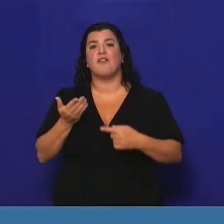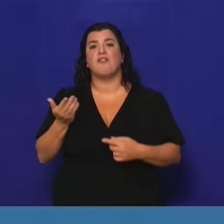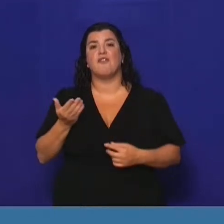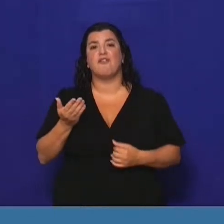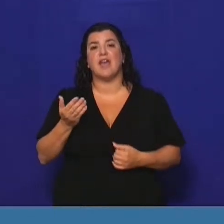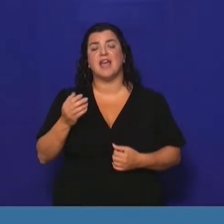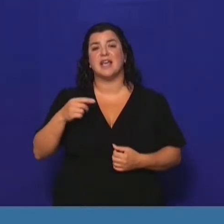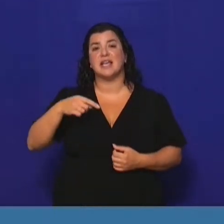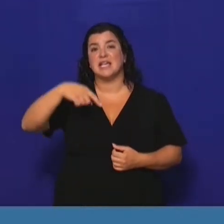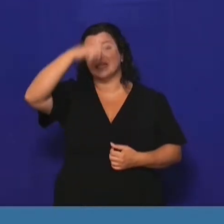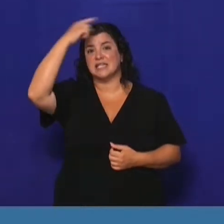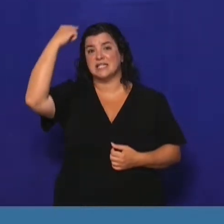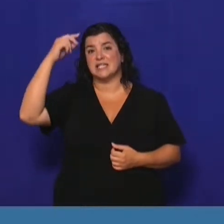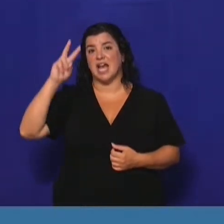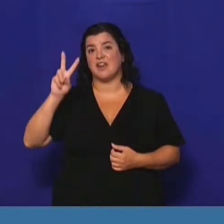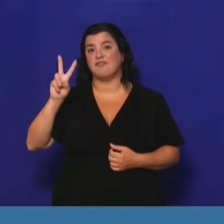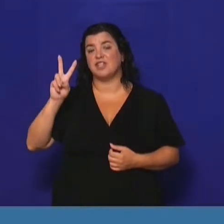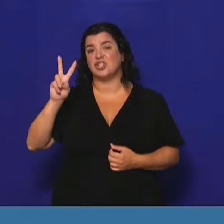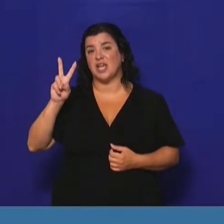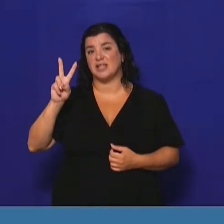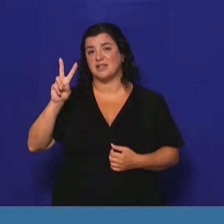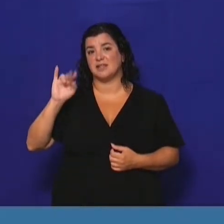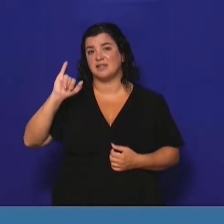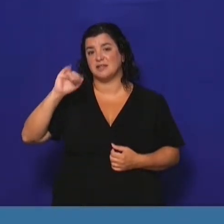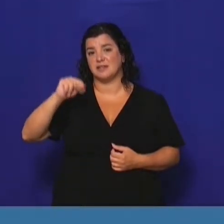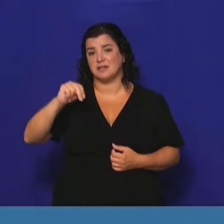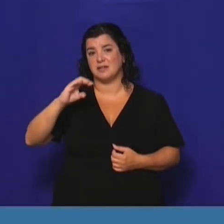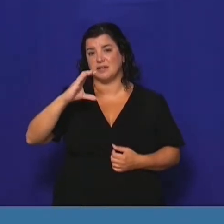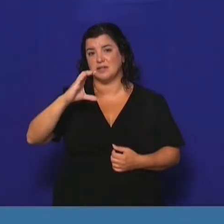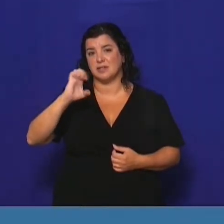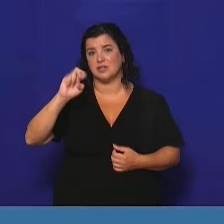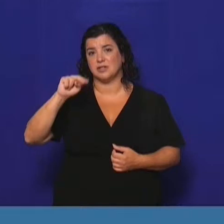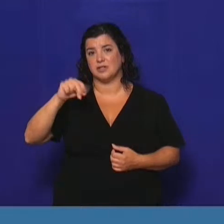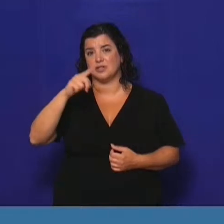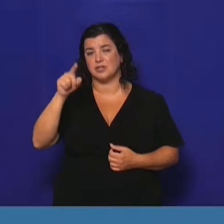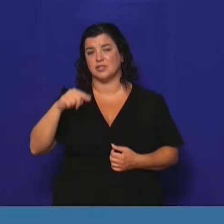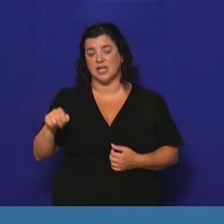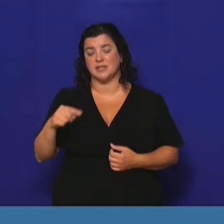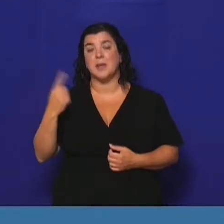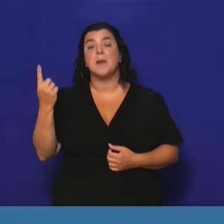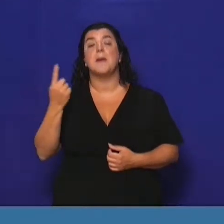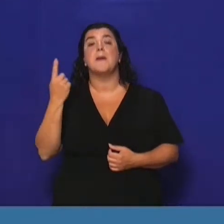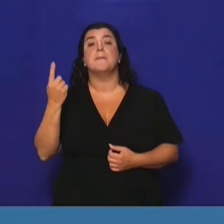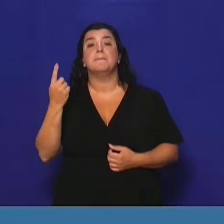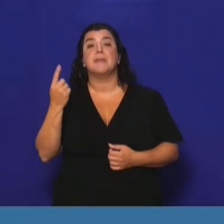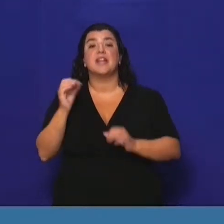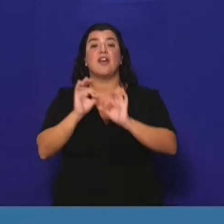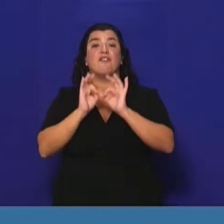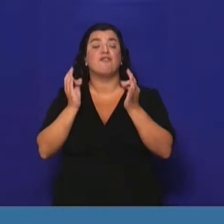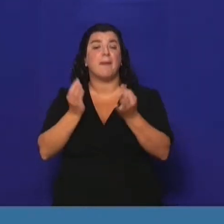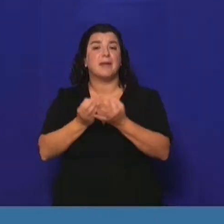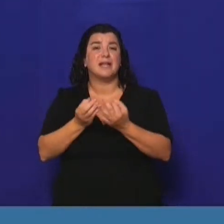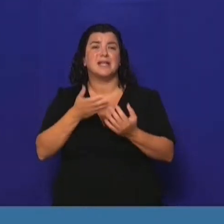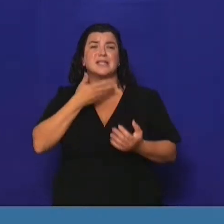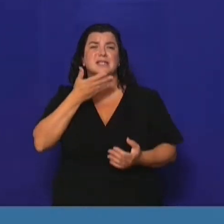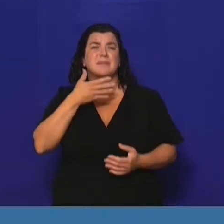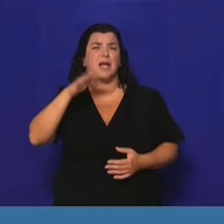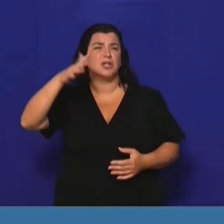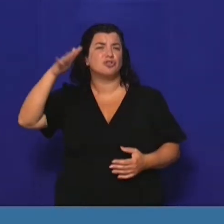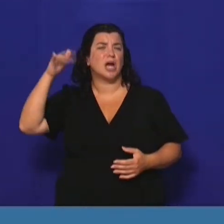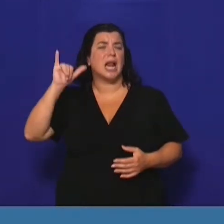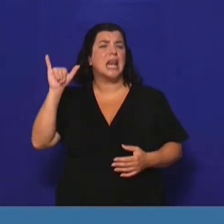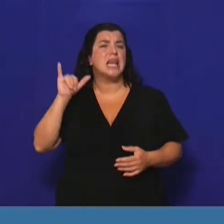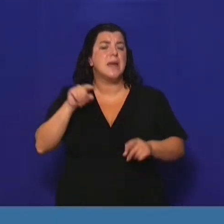San Vincenz de Paul, jekk forsi għall benefiċċju mhux biss tar-residenti ma taqrabathom tgħidilna b'mod ċar li mija